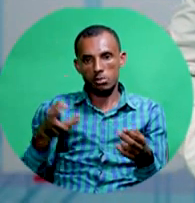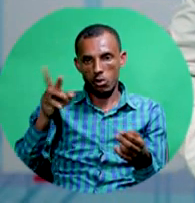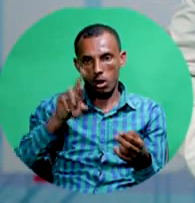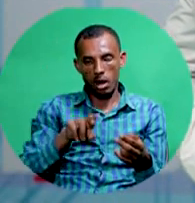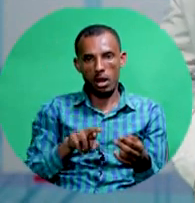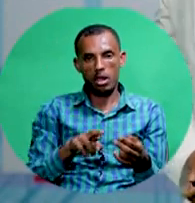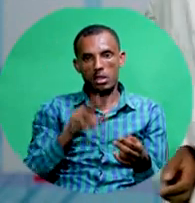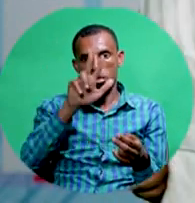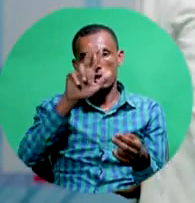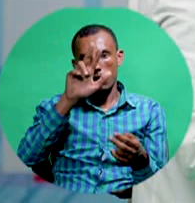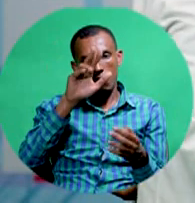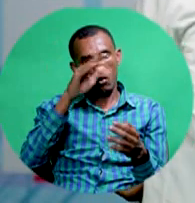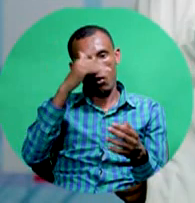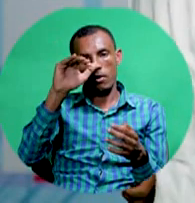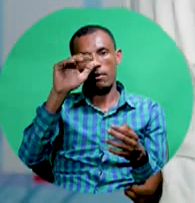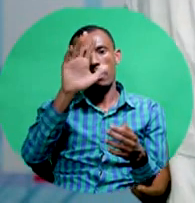here, 2 over 5